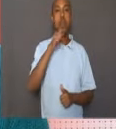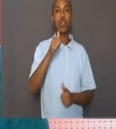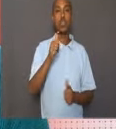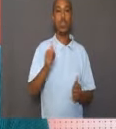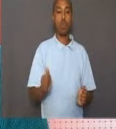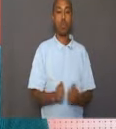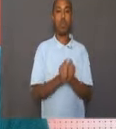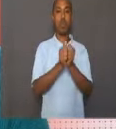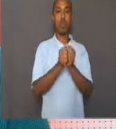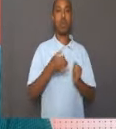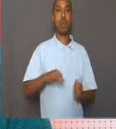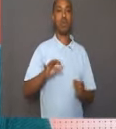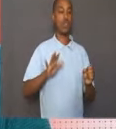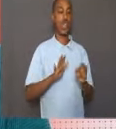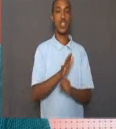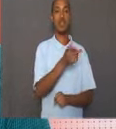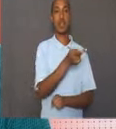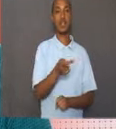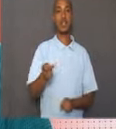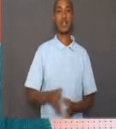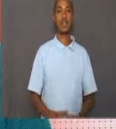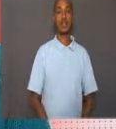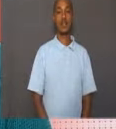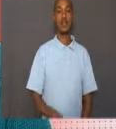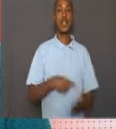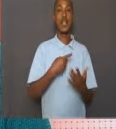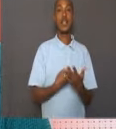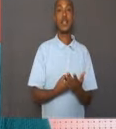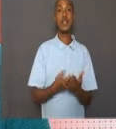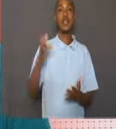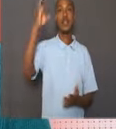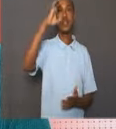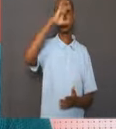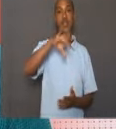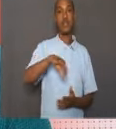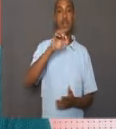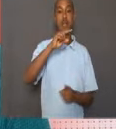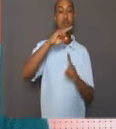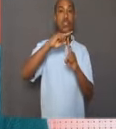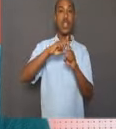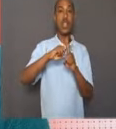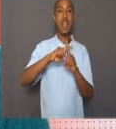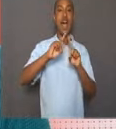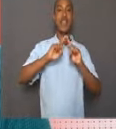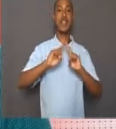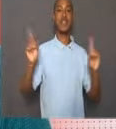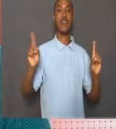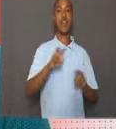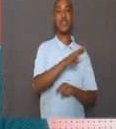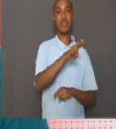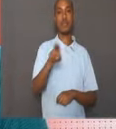composed of charged particles. This discovery positively identified